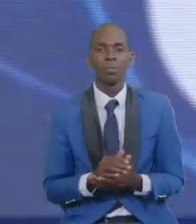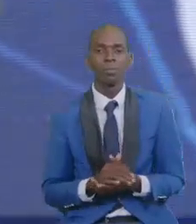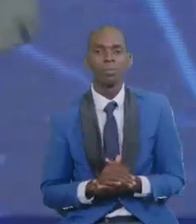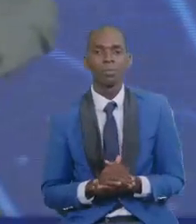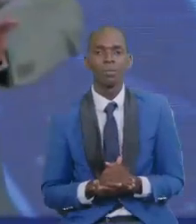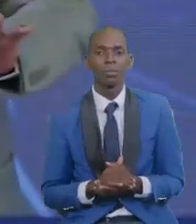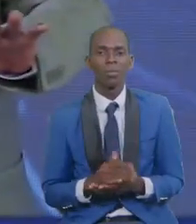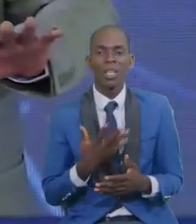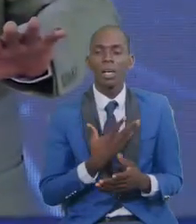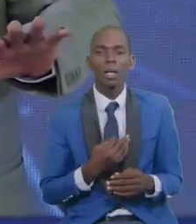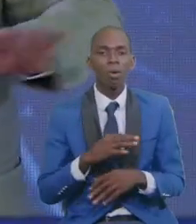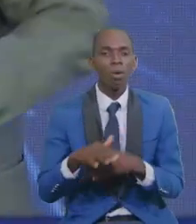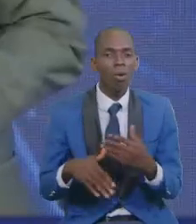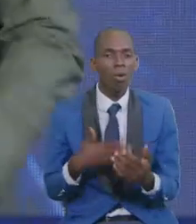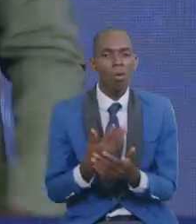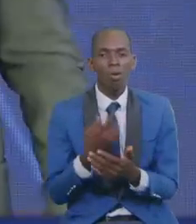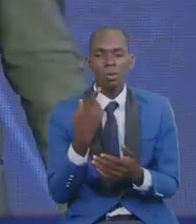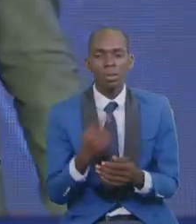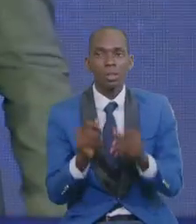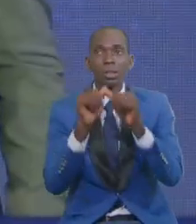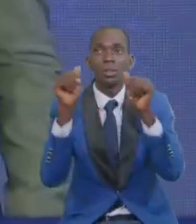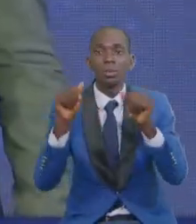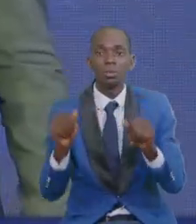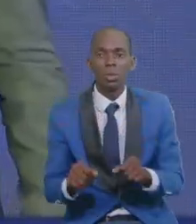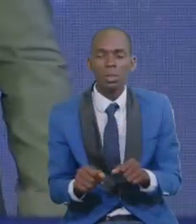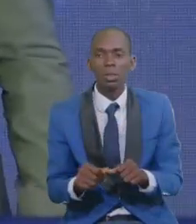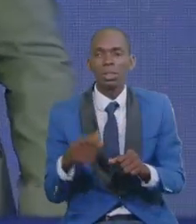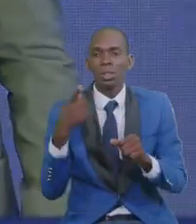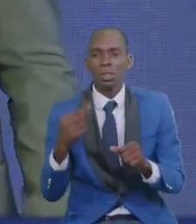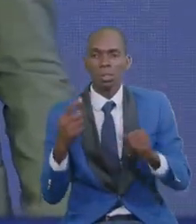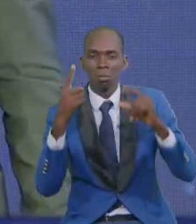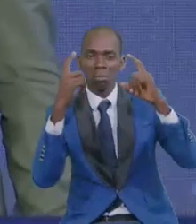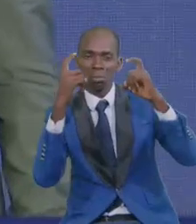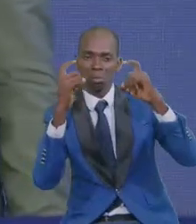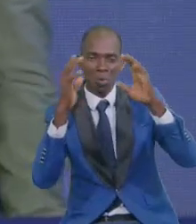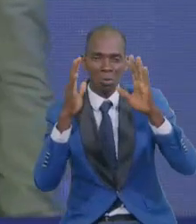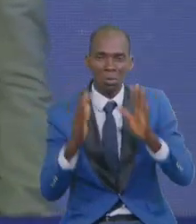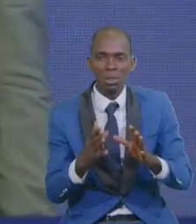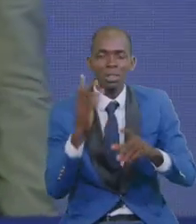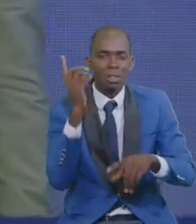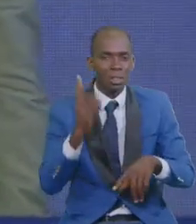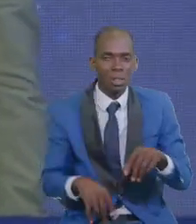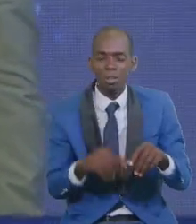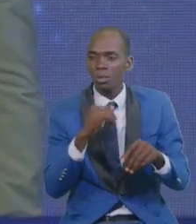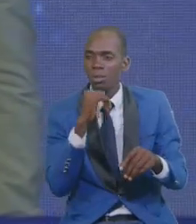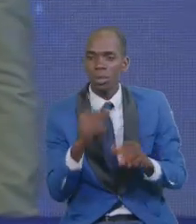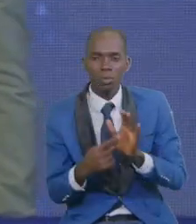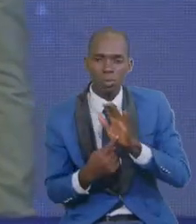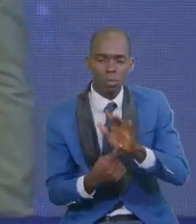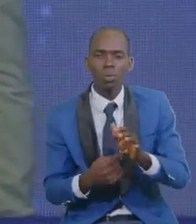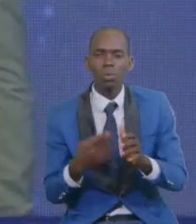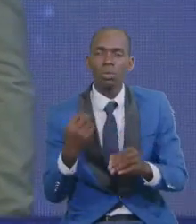And all the pictures we take, the camera cannot detect the one that lives on the inside of us.